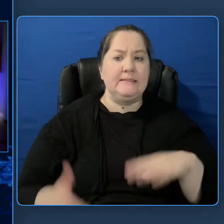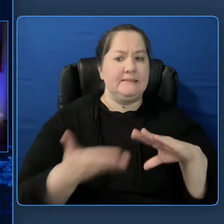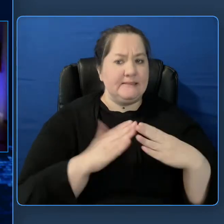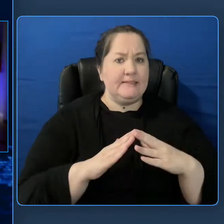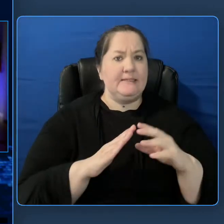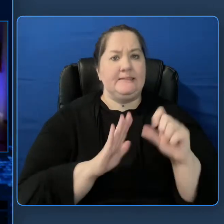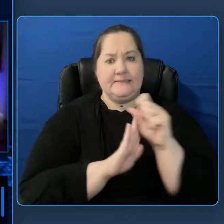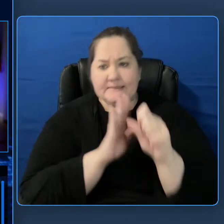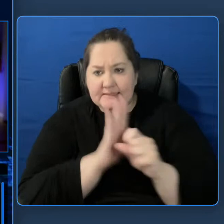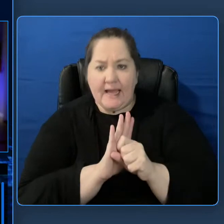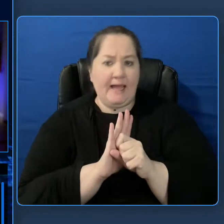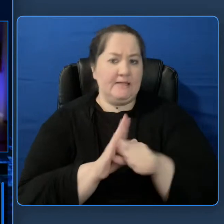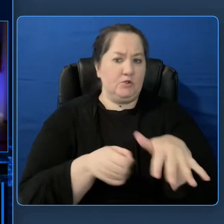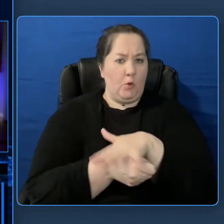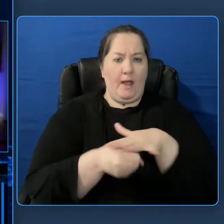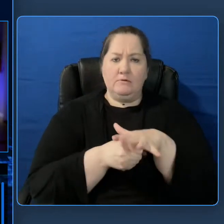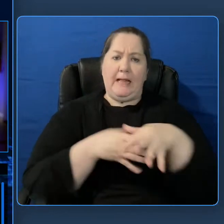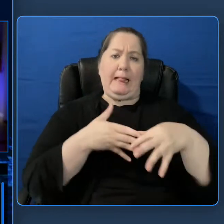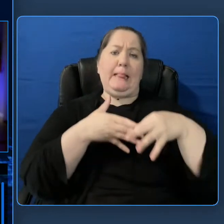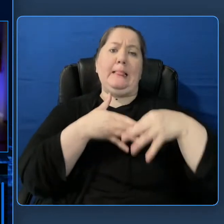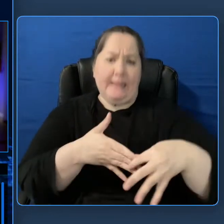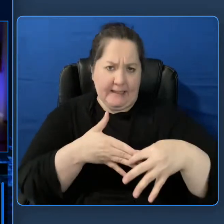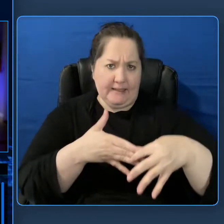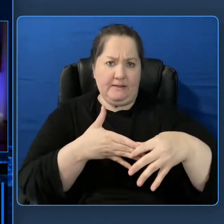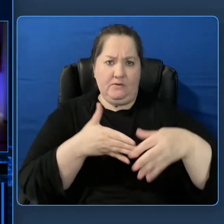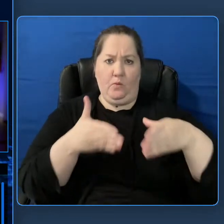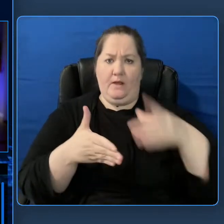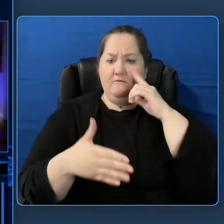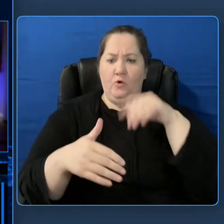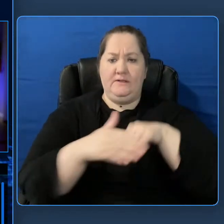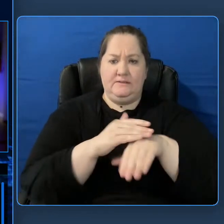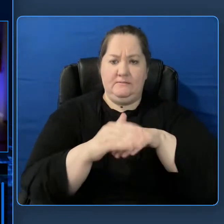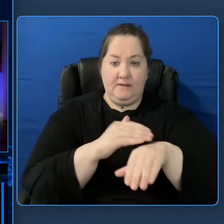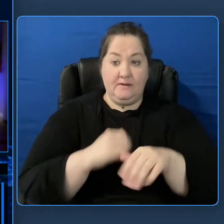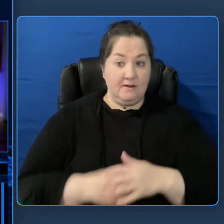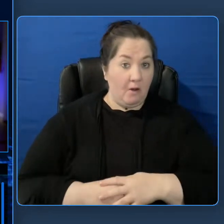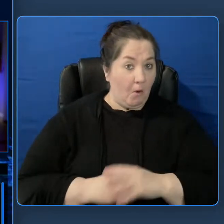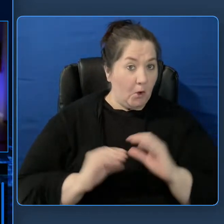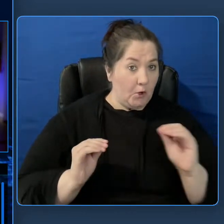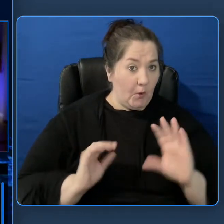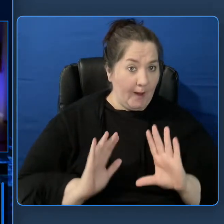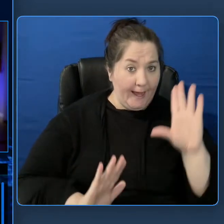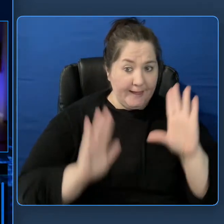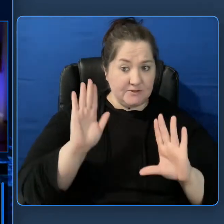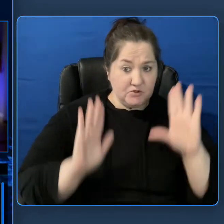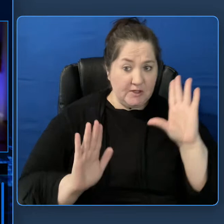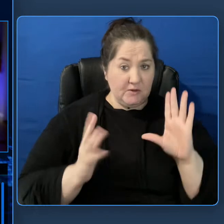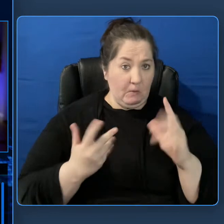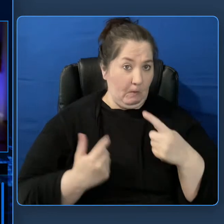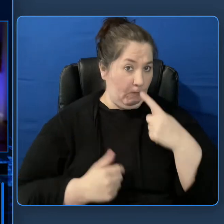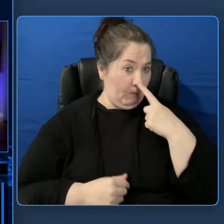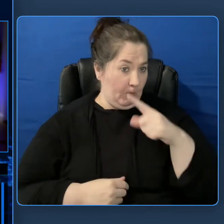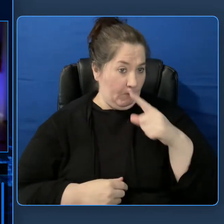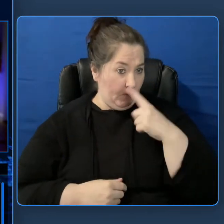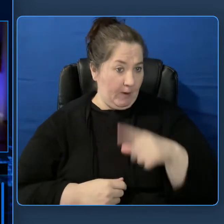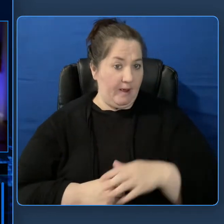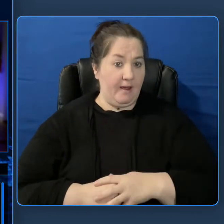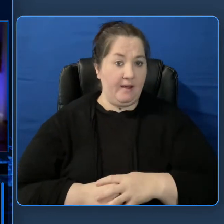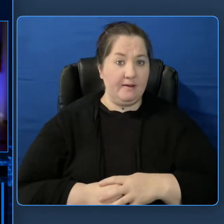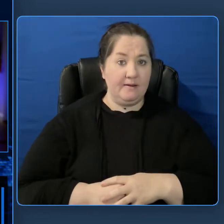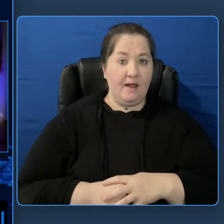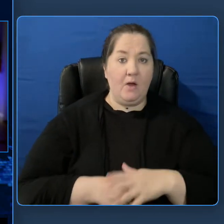and locales are leading the way in accessibility? All right, there's no hands raised, so if you don't mind, I'm going